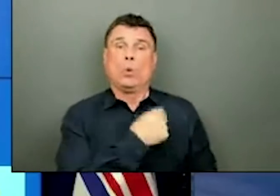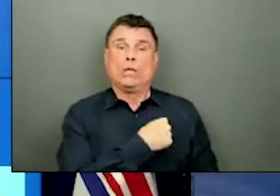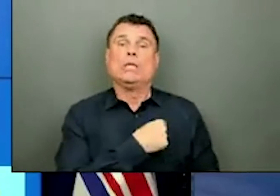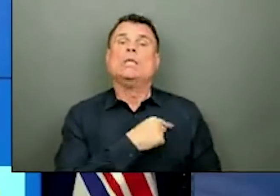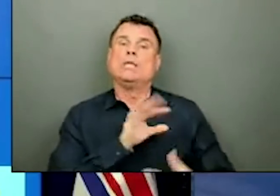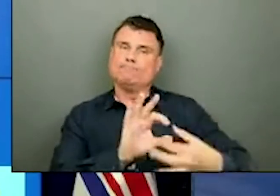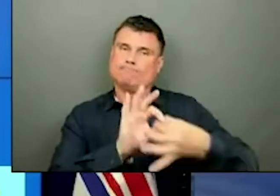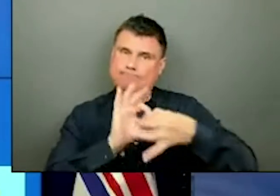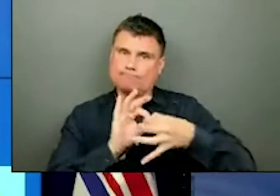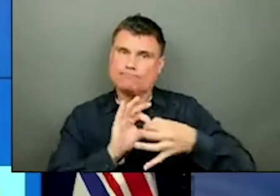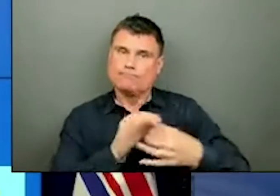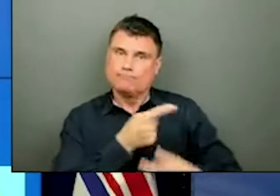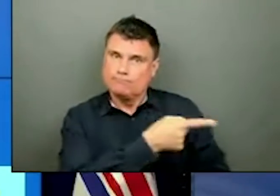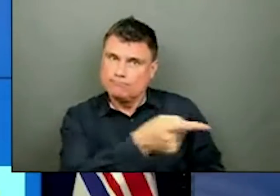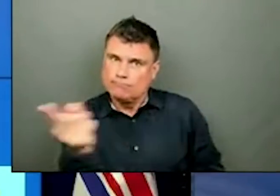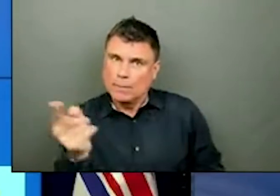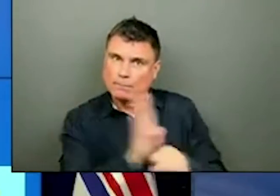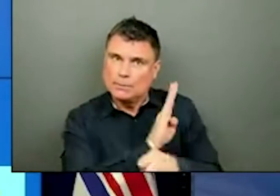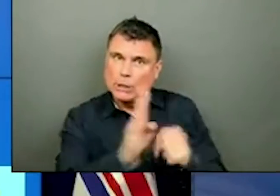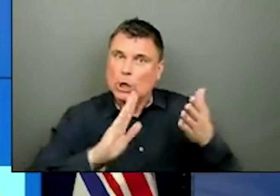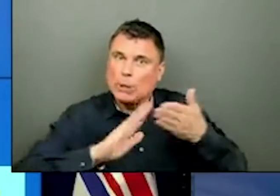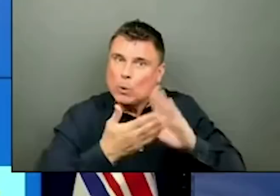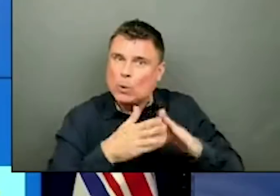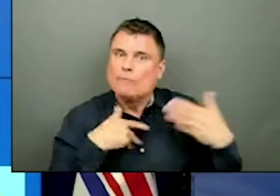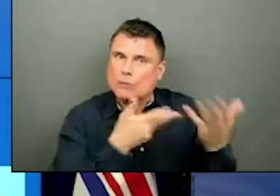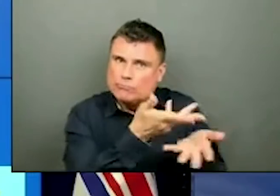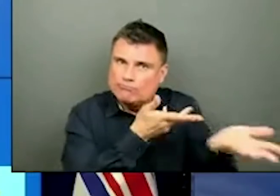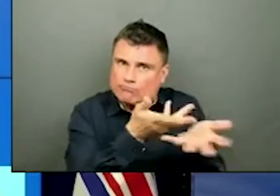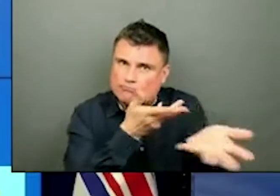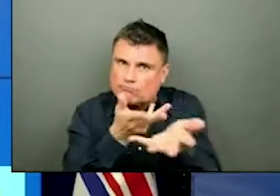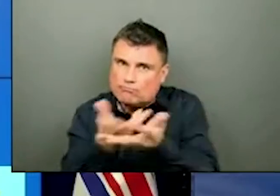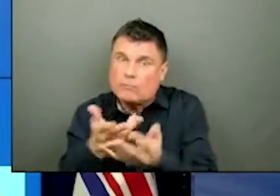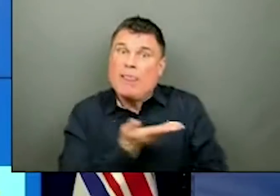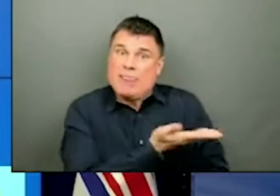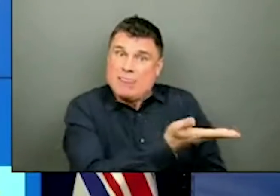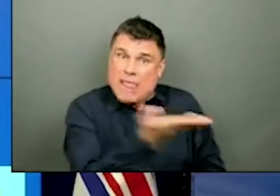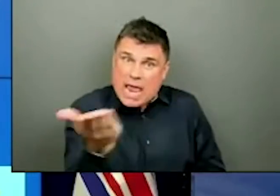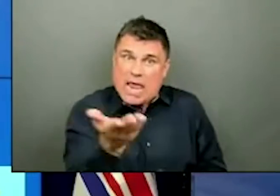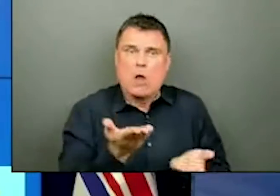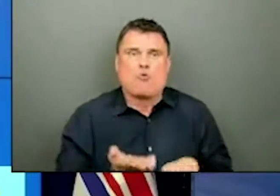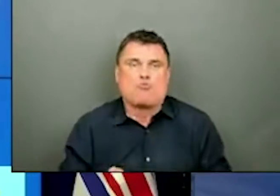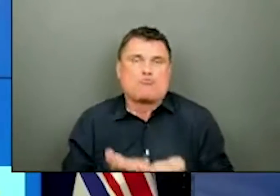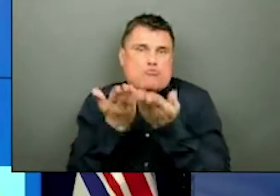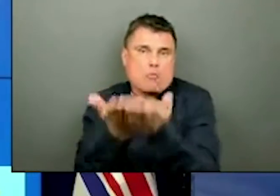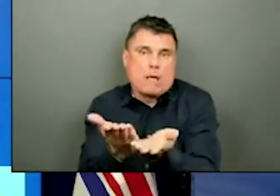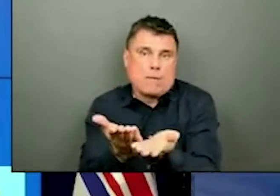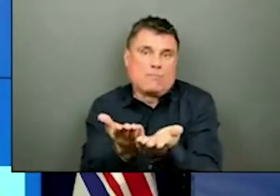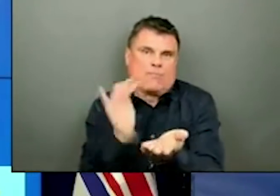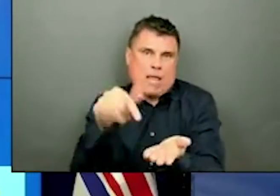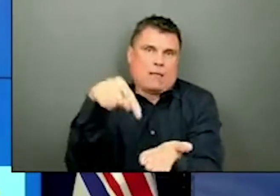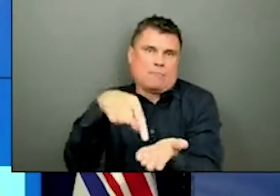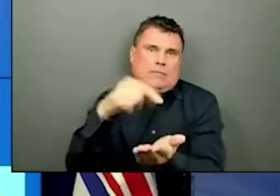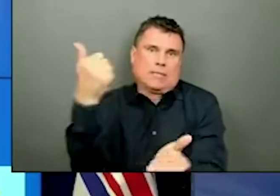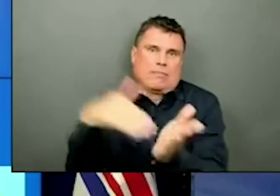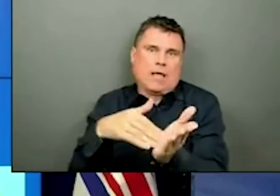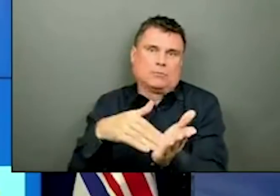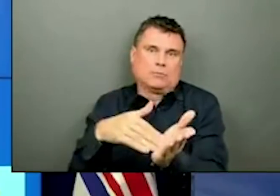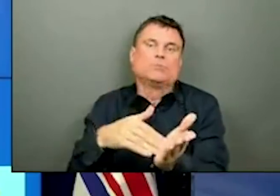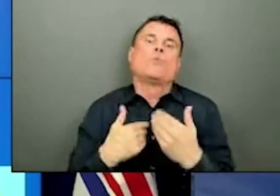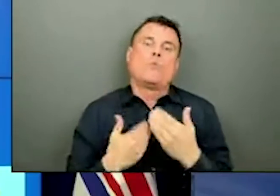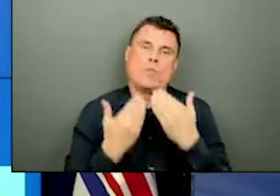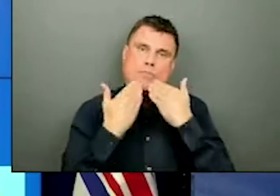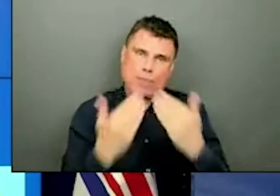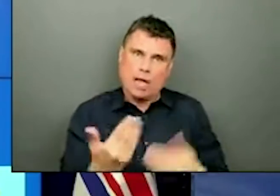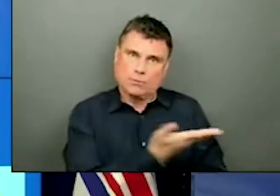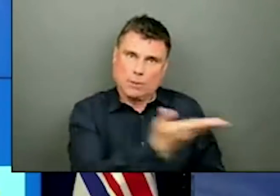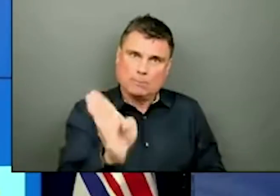the criteria. This was something that they've recommended, and I want to again thank them for their advocacy, and they